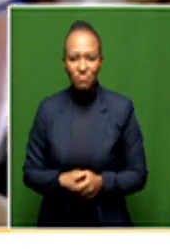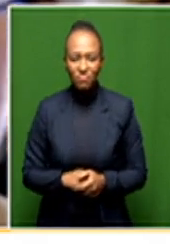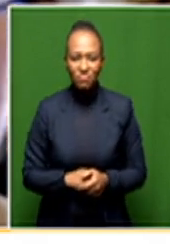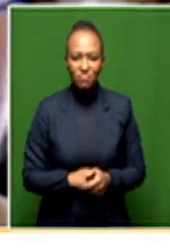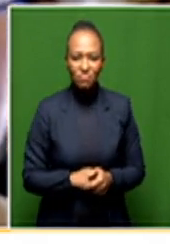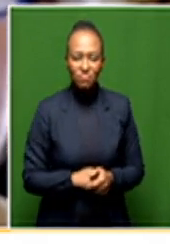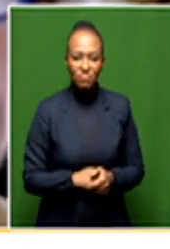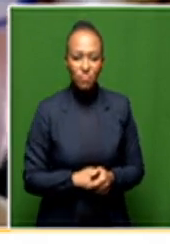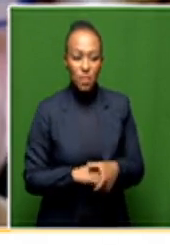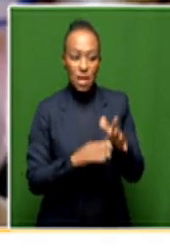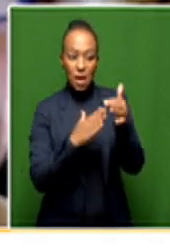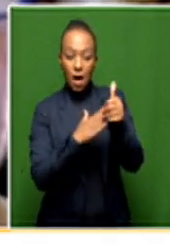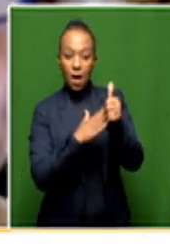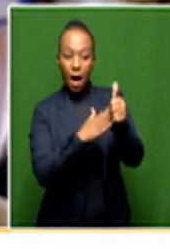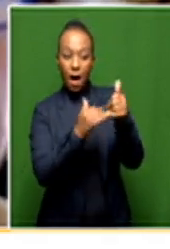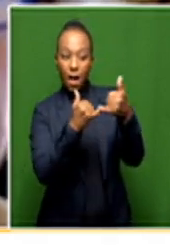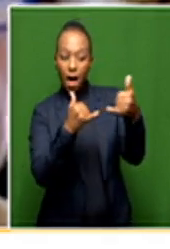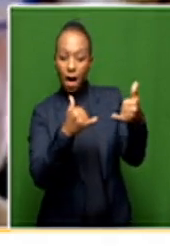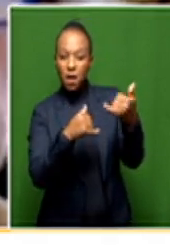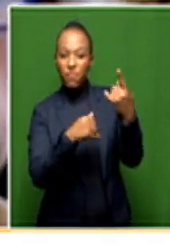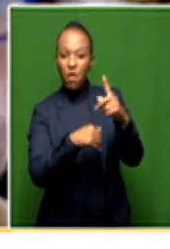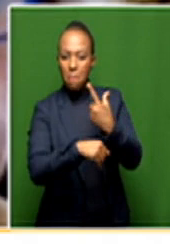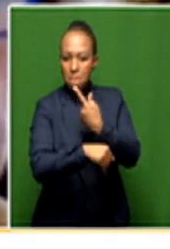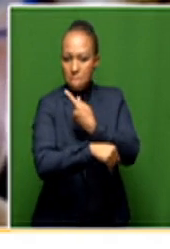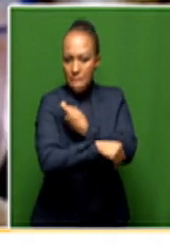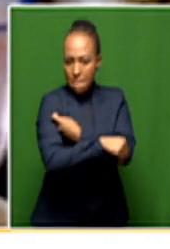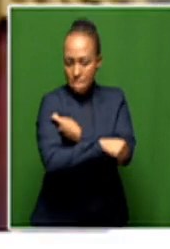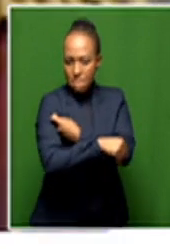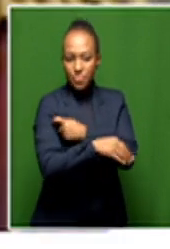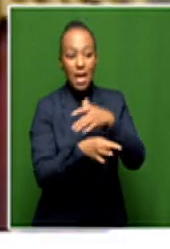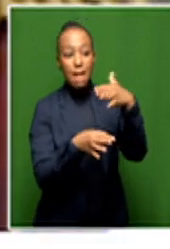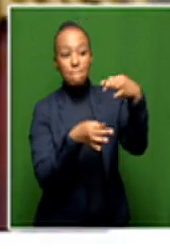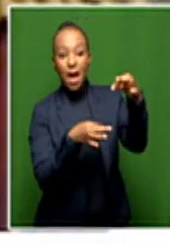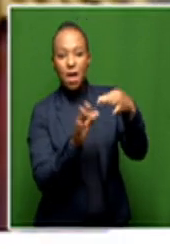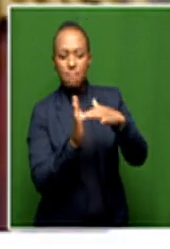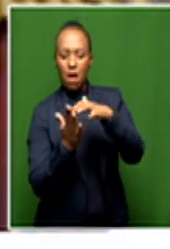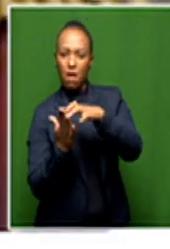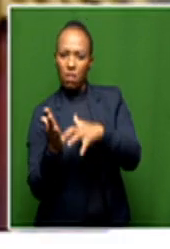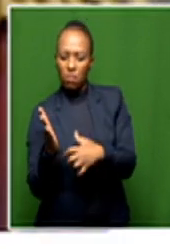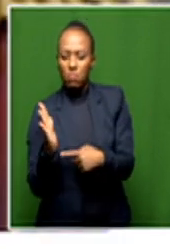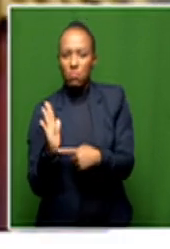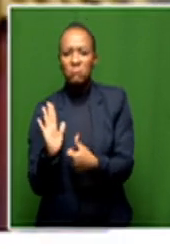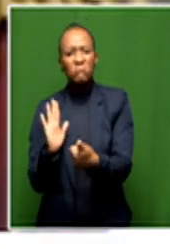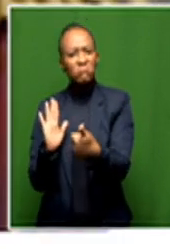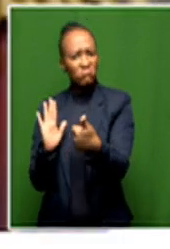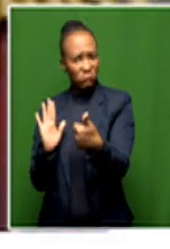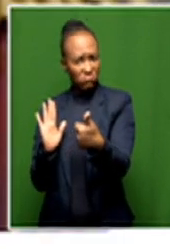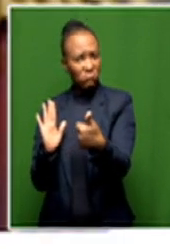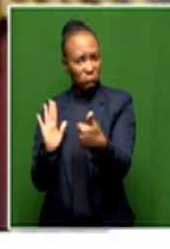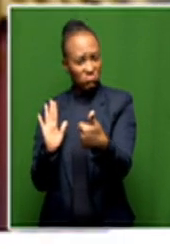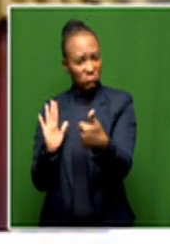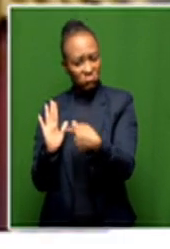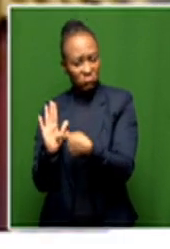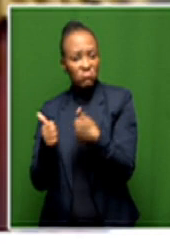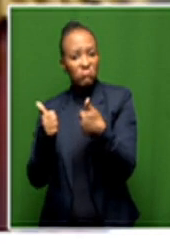The overall guidelines, especially on paper, looks great. If you look at it on paper, it seems